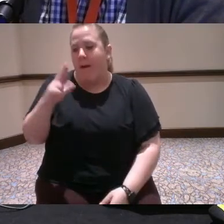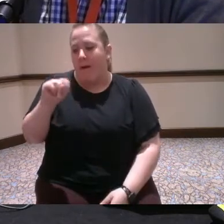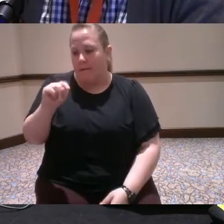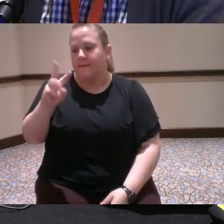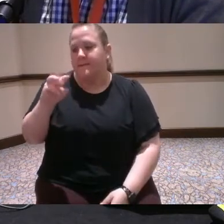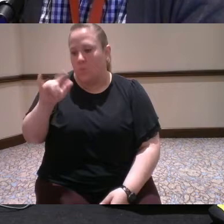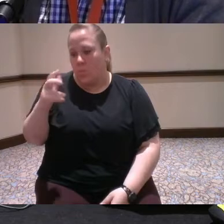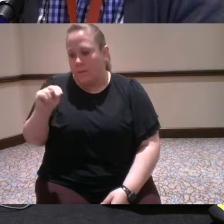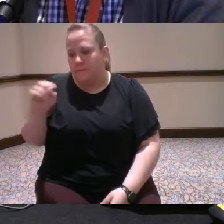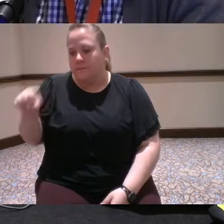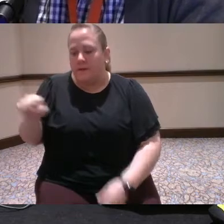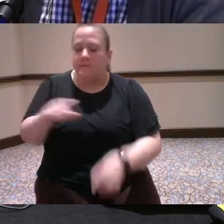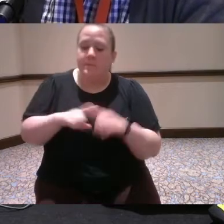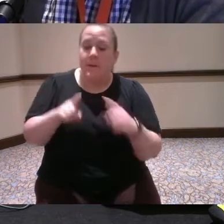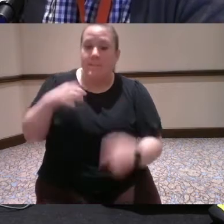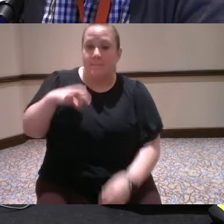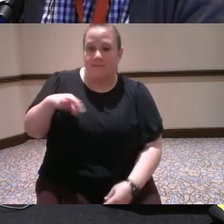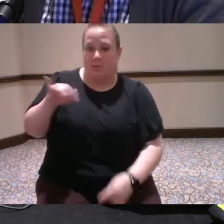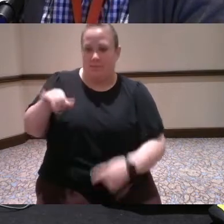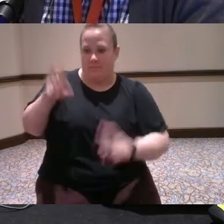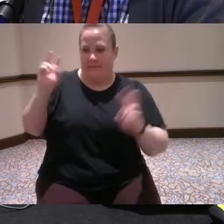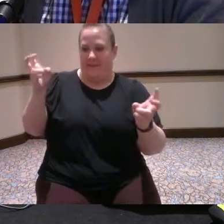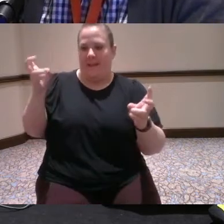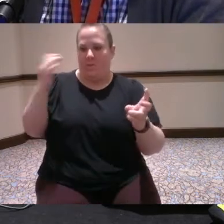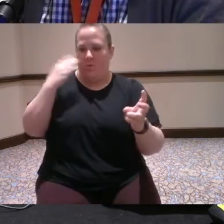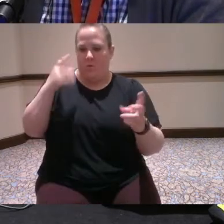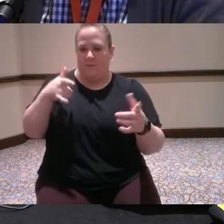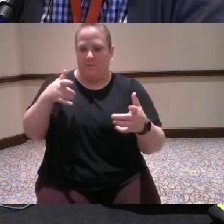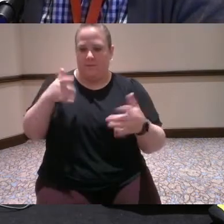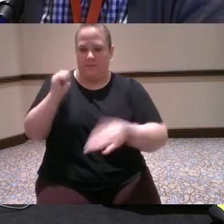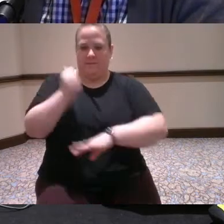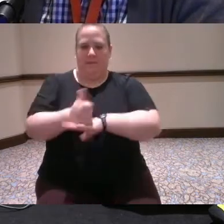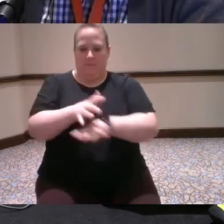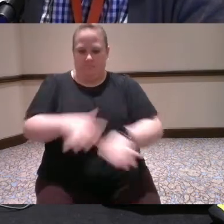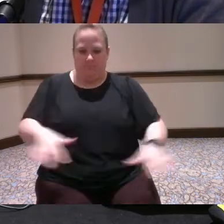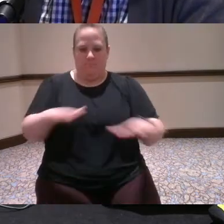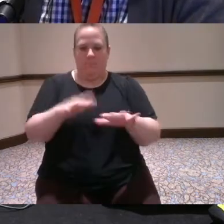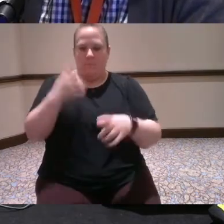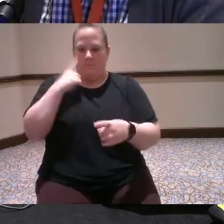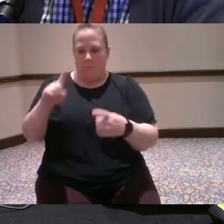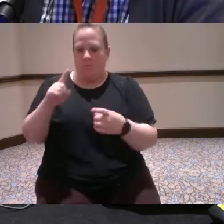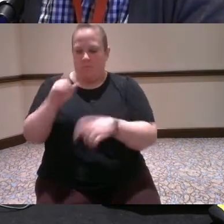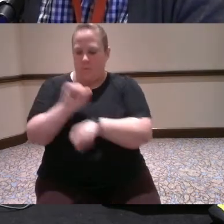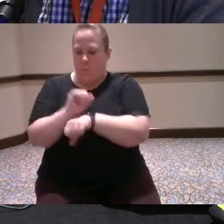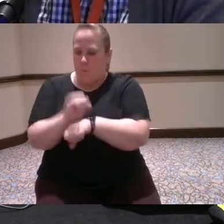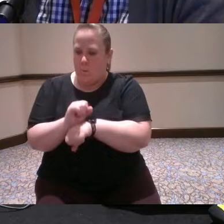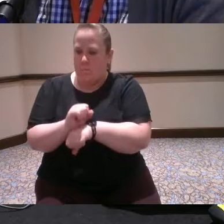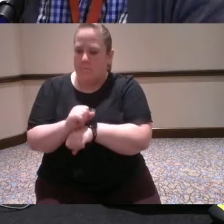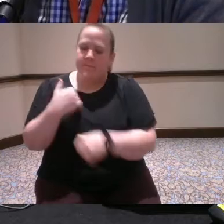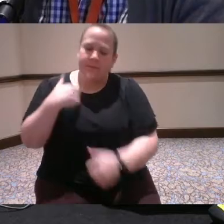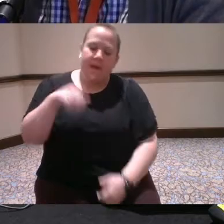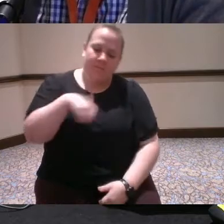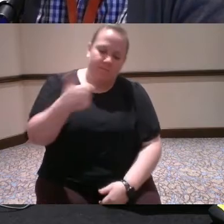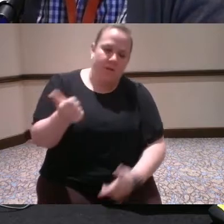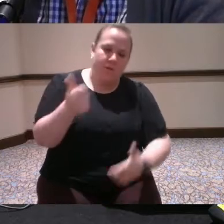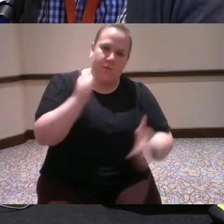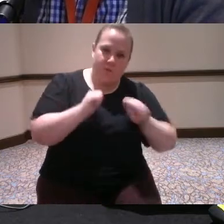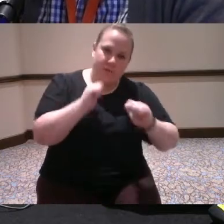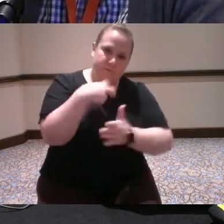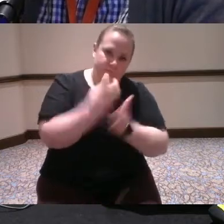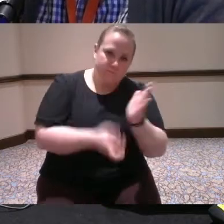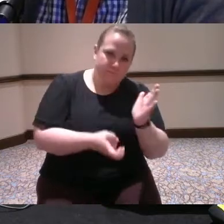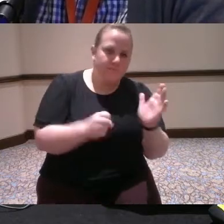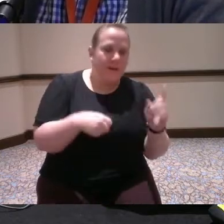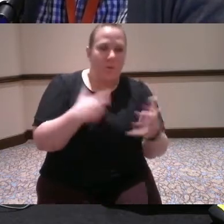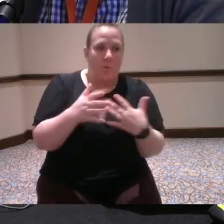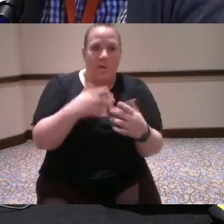a theme and as a canvas for the work. It seems, again, there are other immersive theaters everywhere and